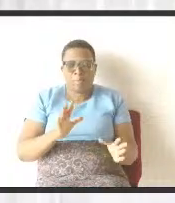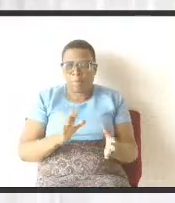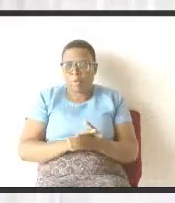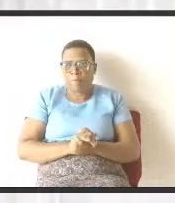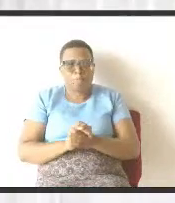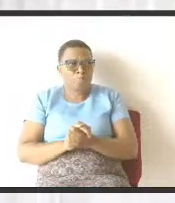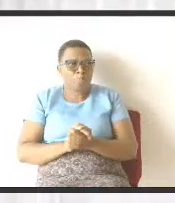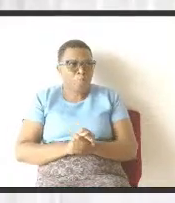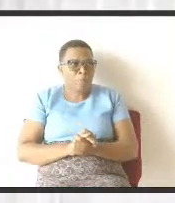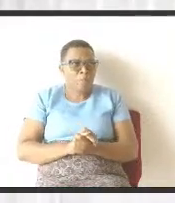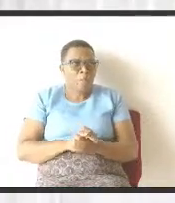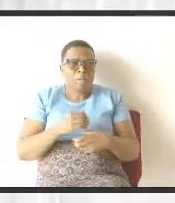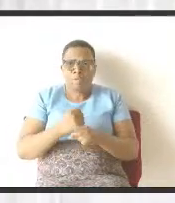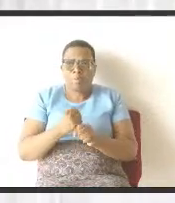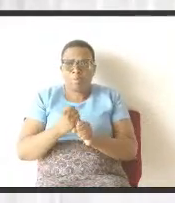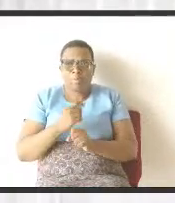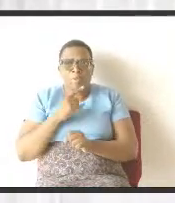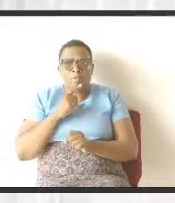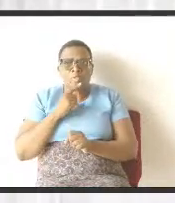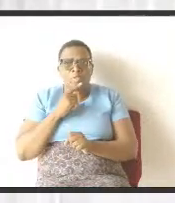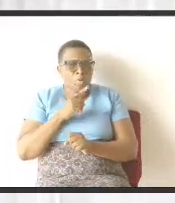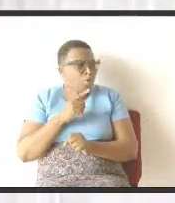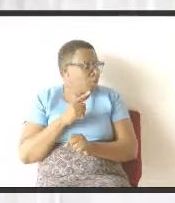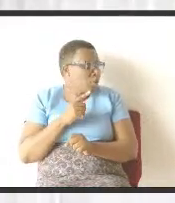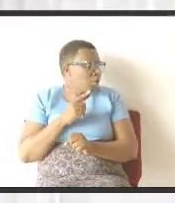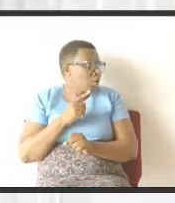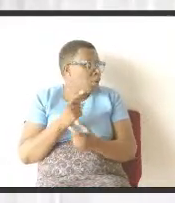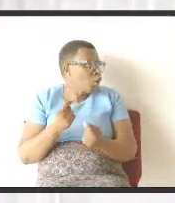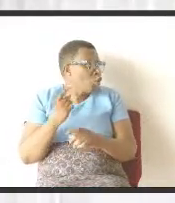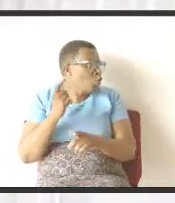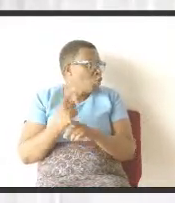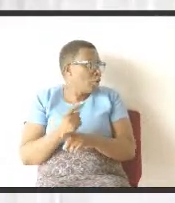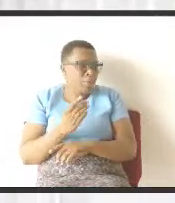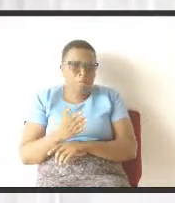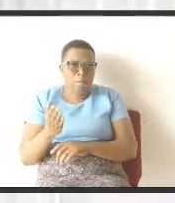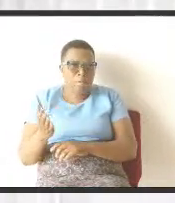my referee coming around here telling me how to put nothing here.